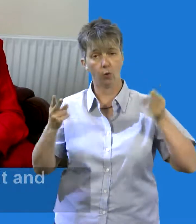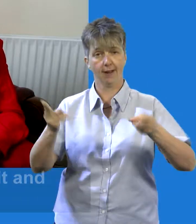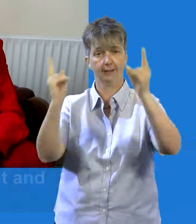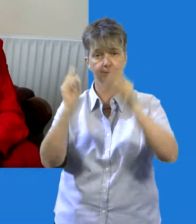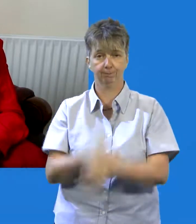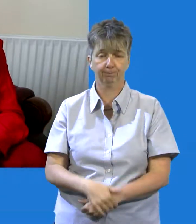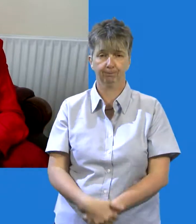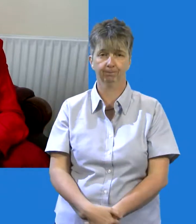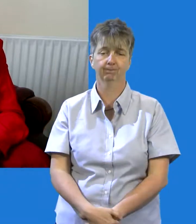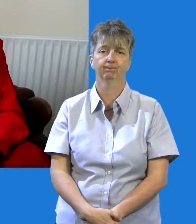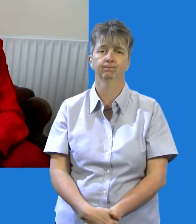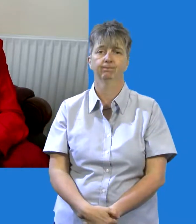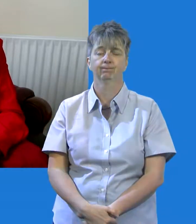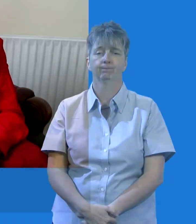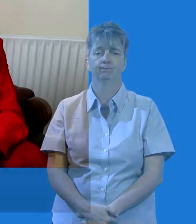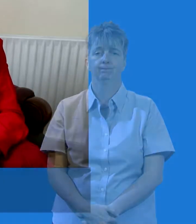other.